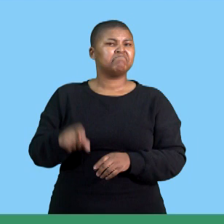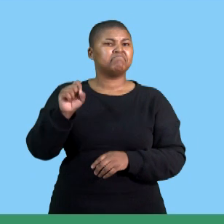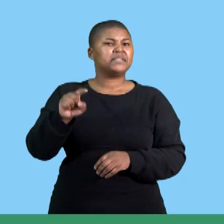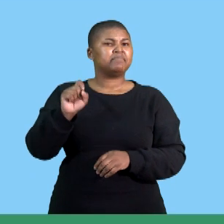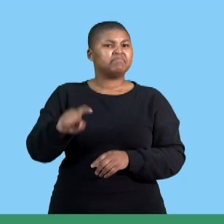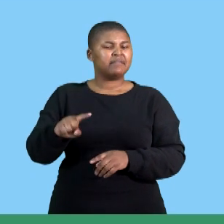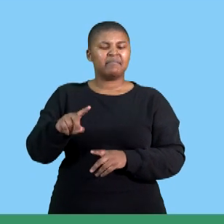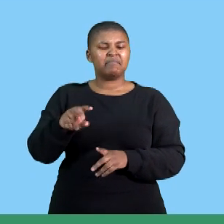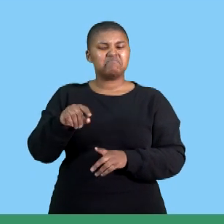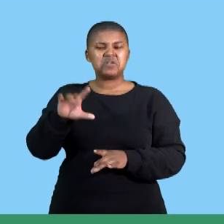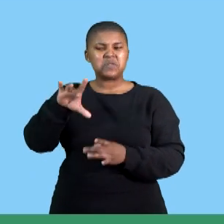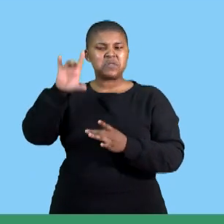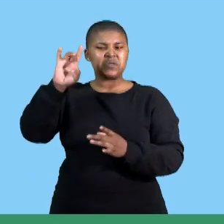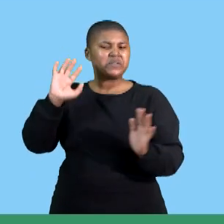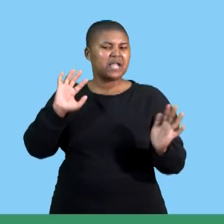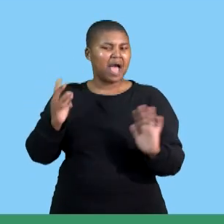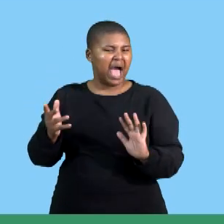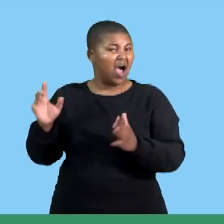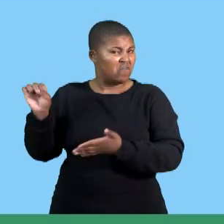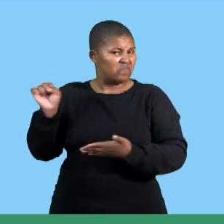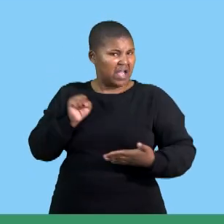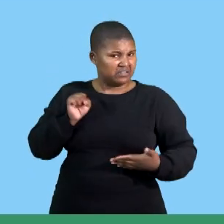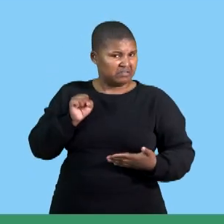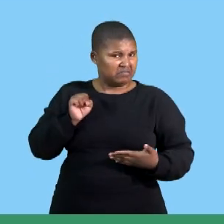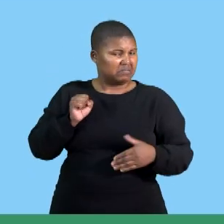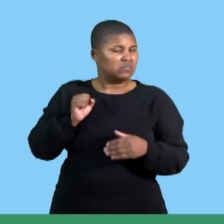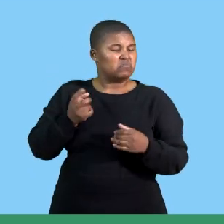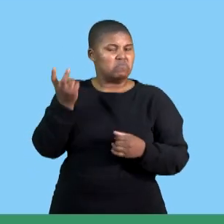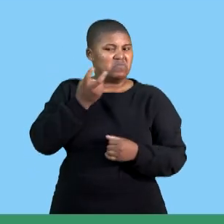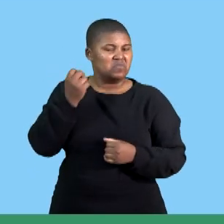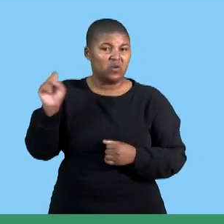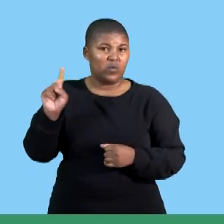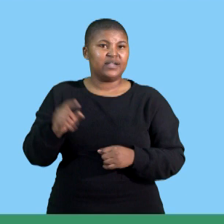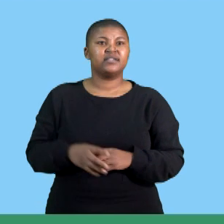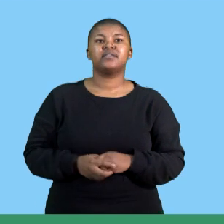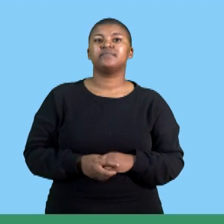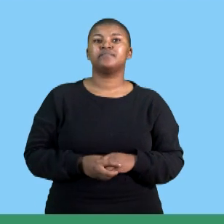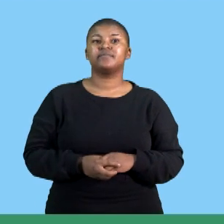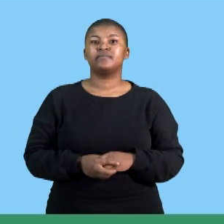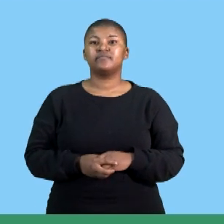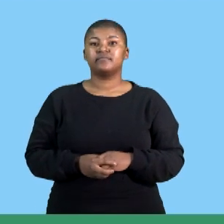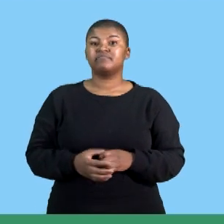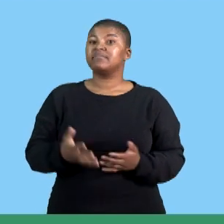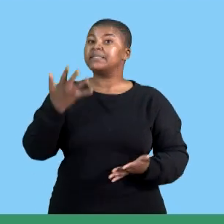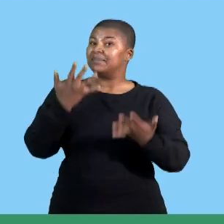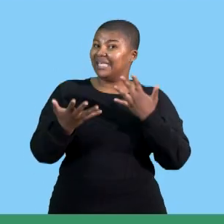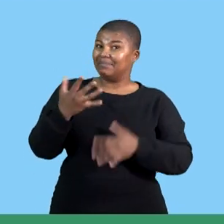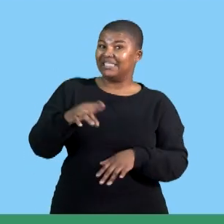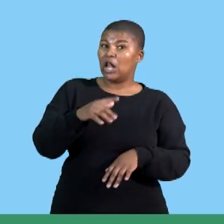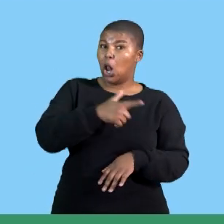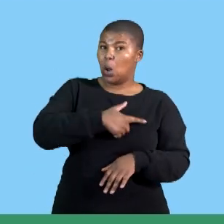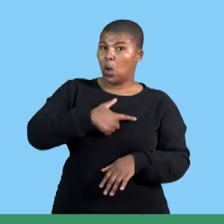choice of funding. We have period of financing. If needed for a long period, might rather use own